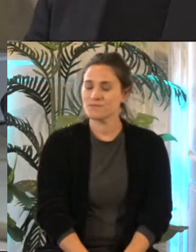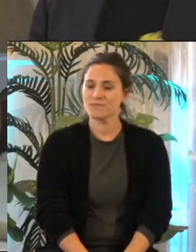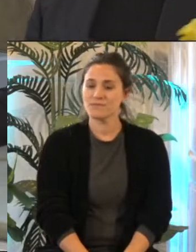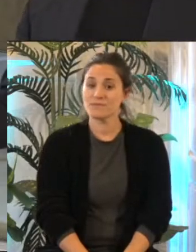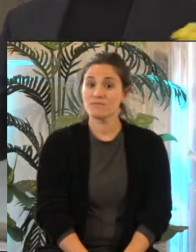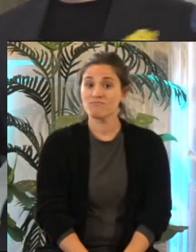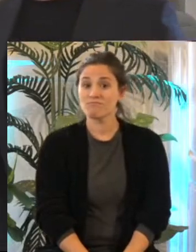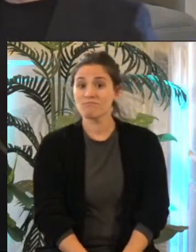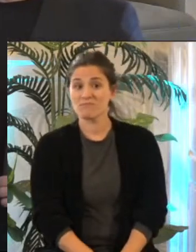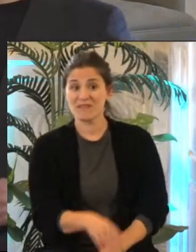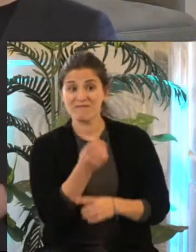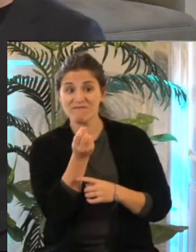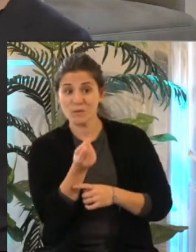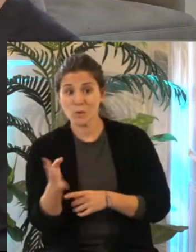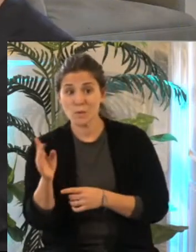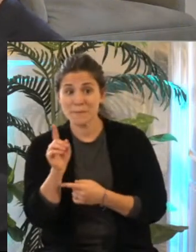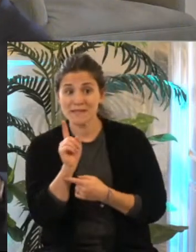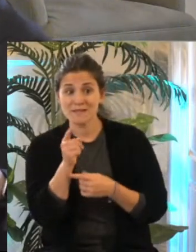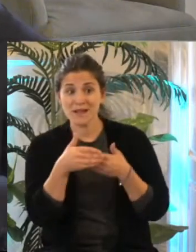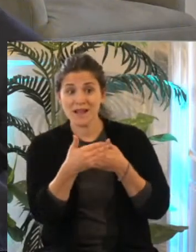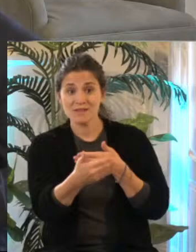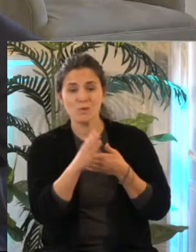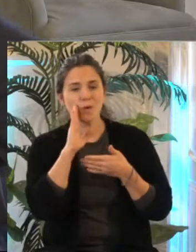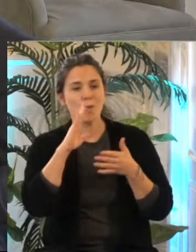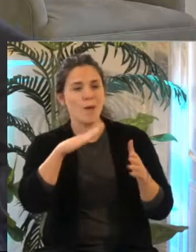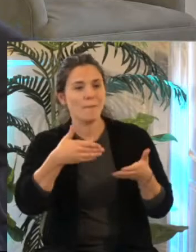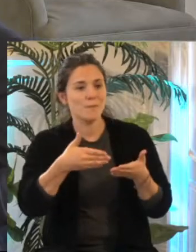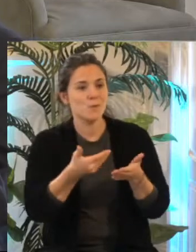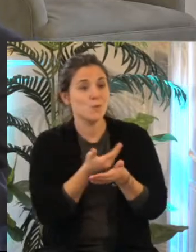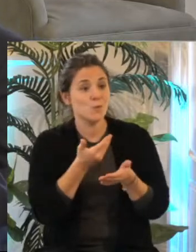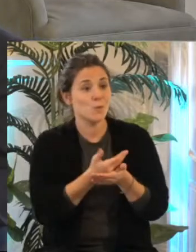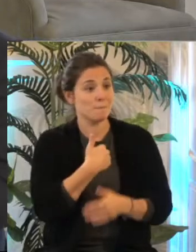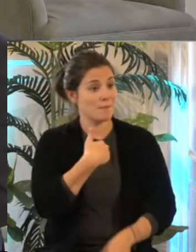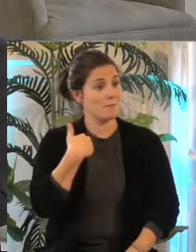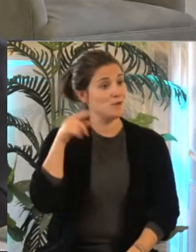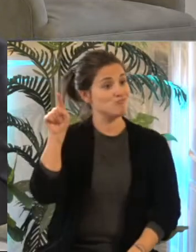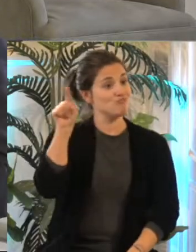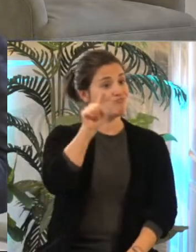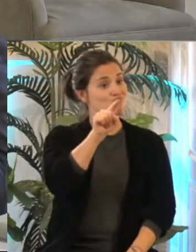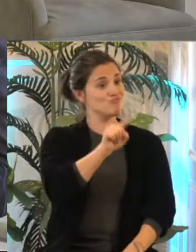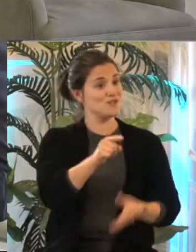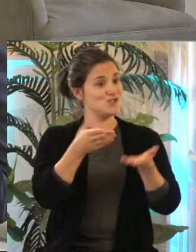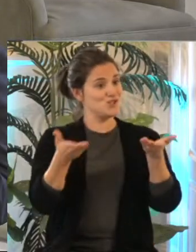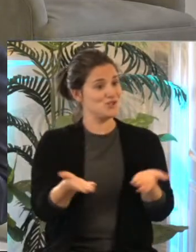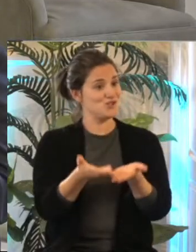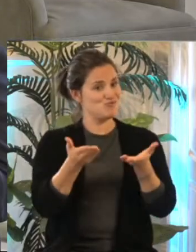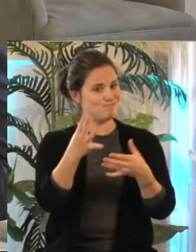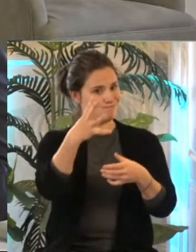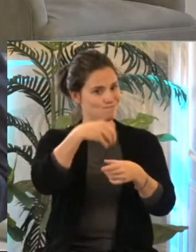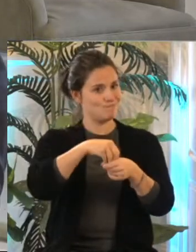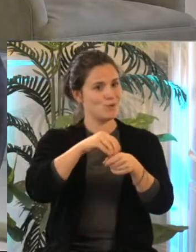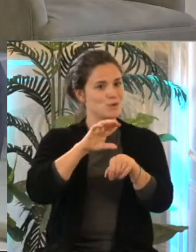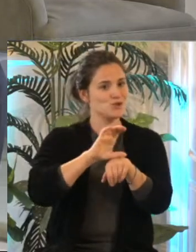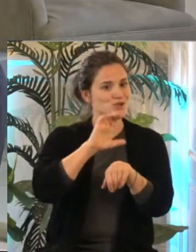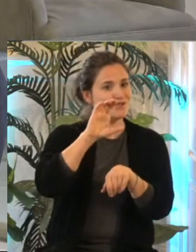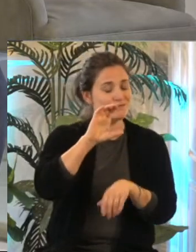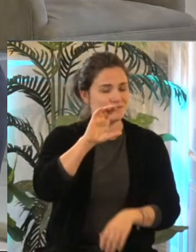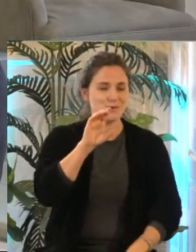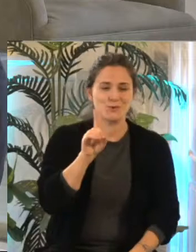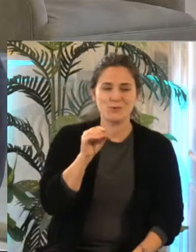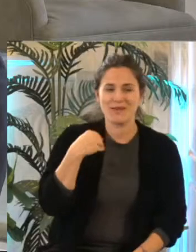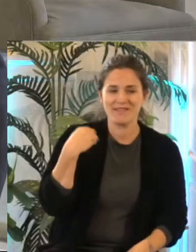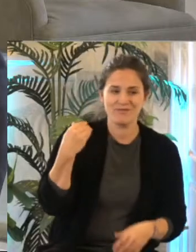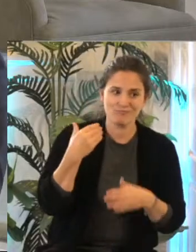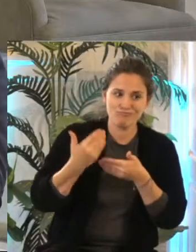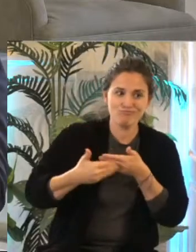So in just a few minutes, we're going to welcome some new members into the life of All Souls. We have a little ritual we do to formally welcome